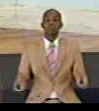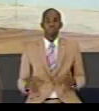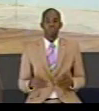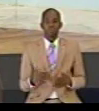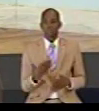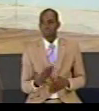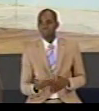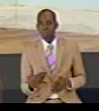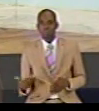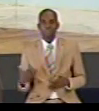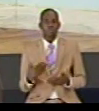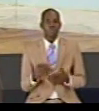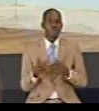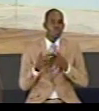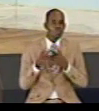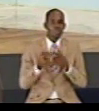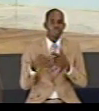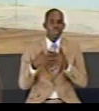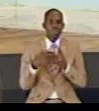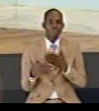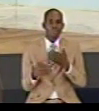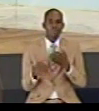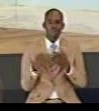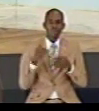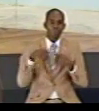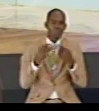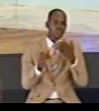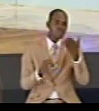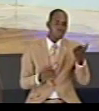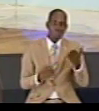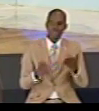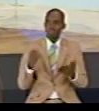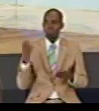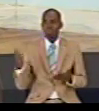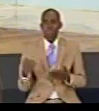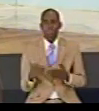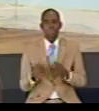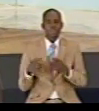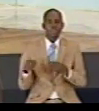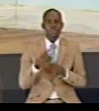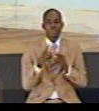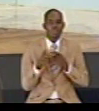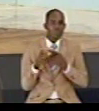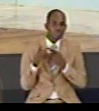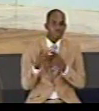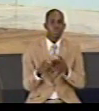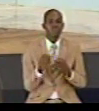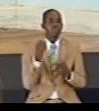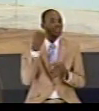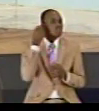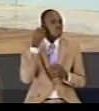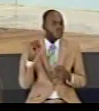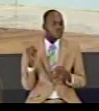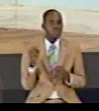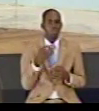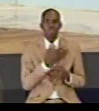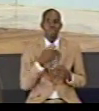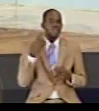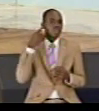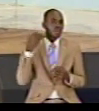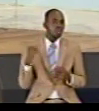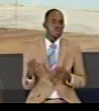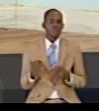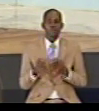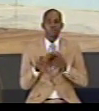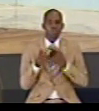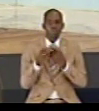run after going here and going there. They run after silver and gold. They run